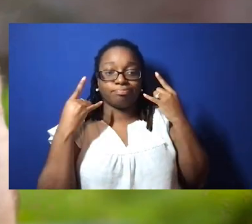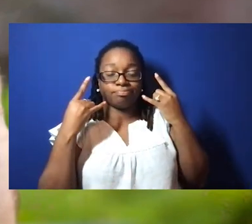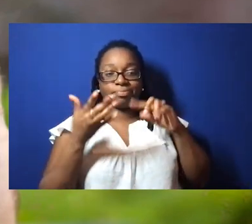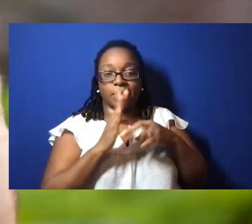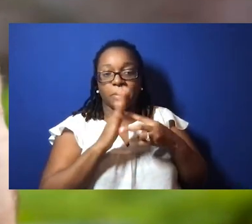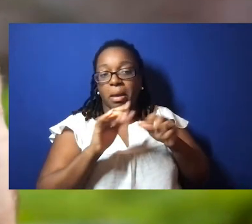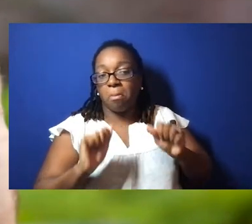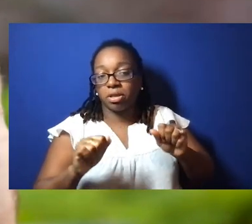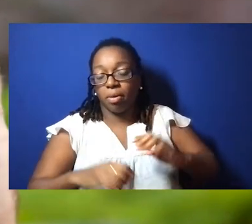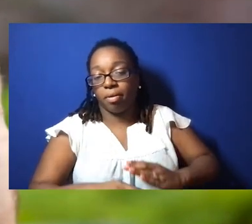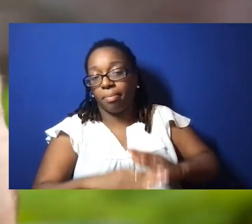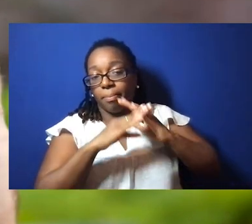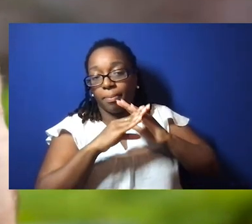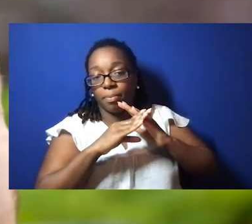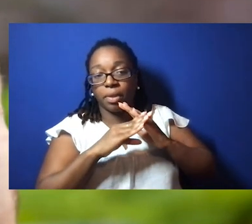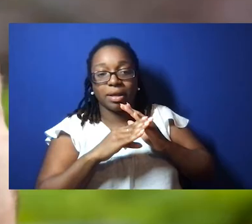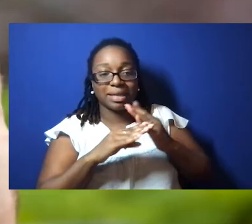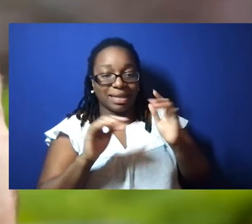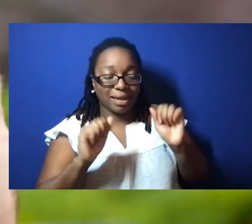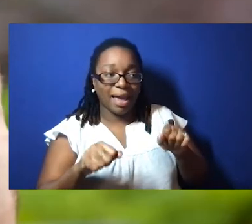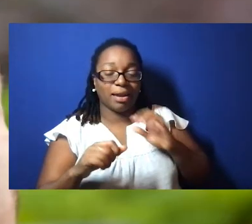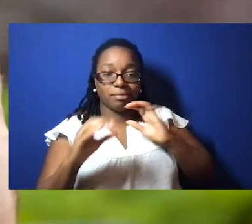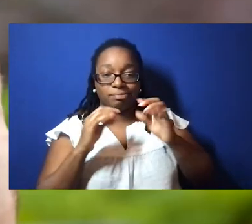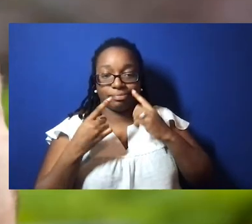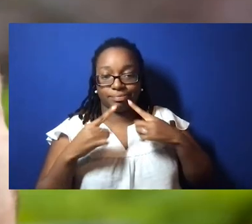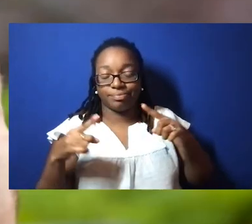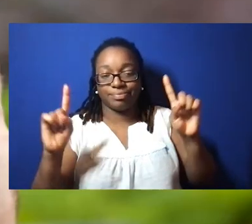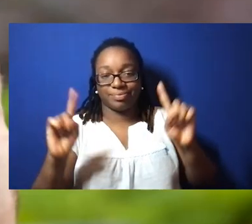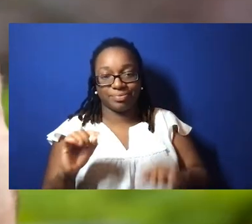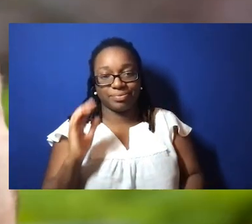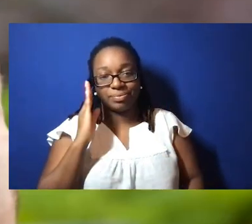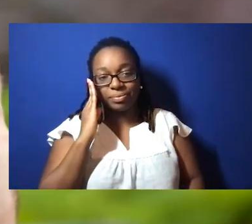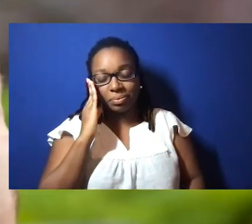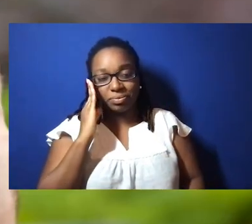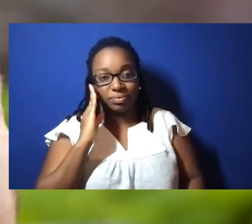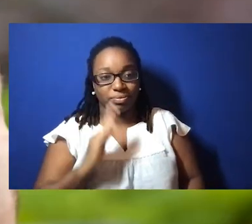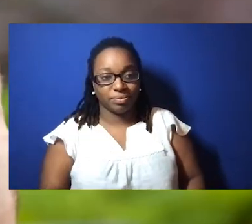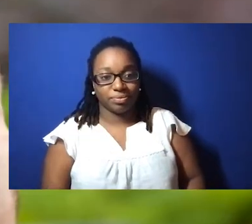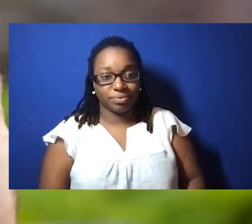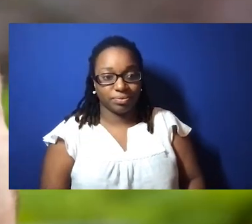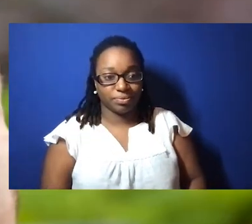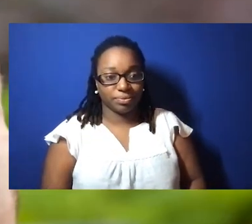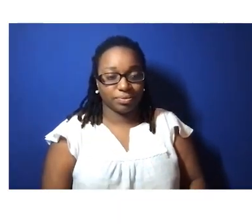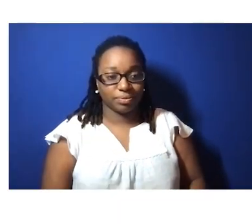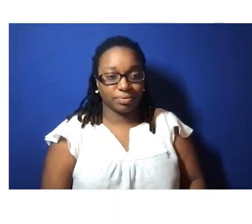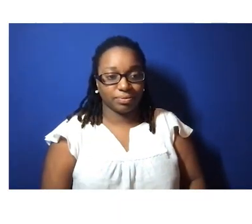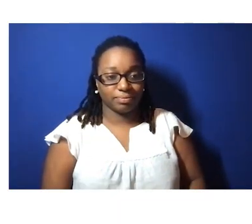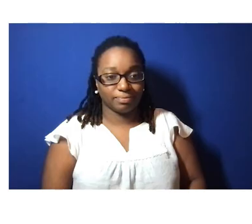wearing masks may hinder or prohibit them from being able to communicate effectively.